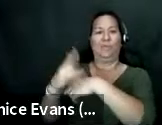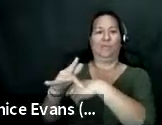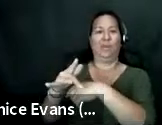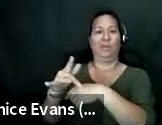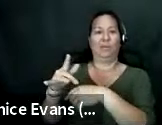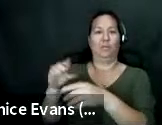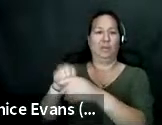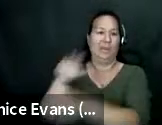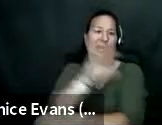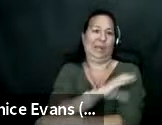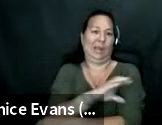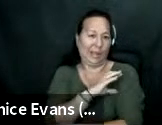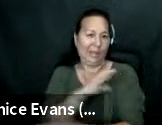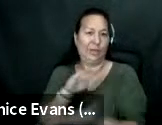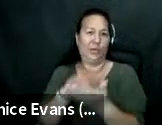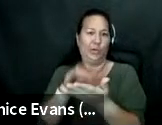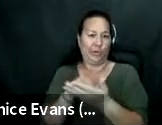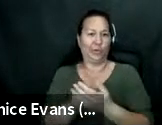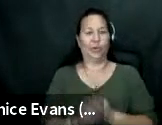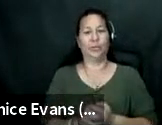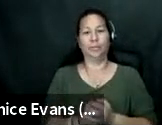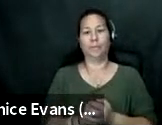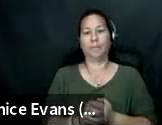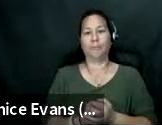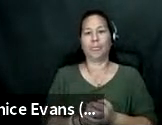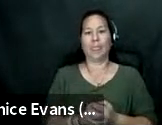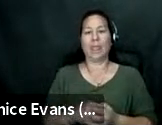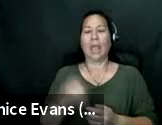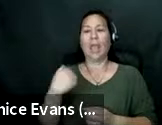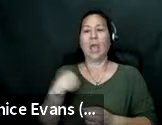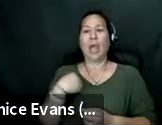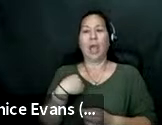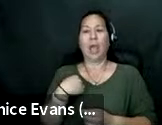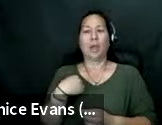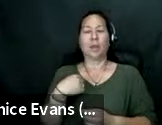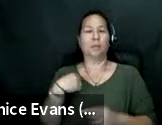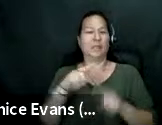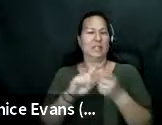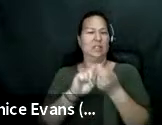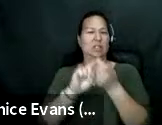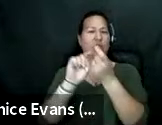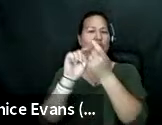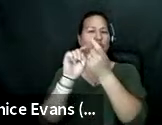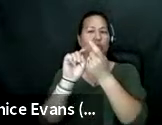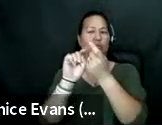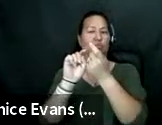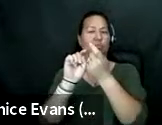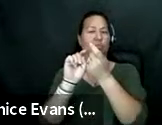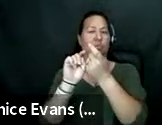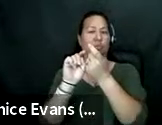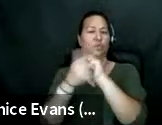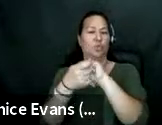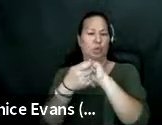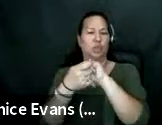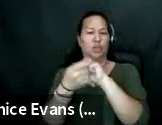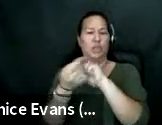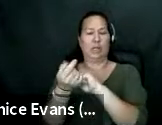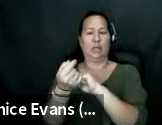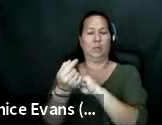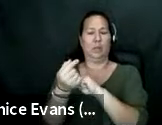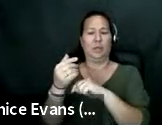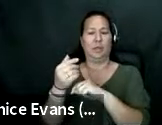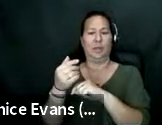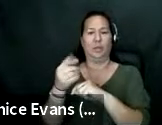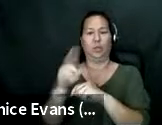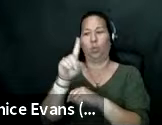Great. I'm going to switch one that's not on the slide, but it's very much related, and it's came into the Q&A. And it asks, how does a company